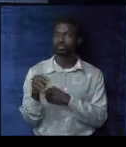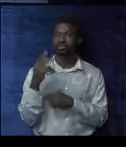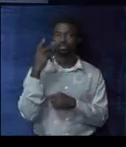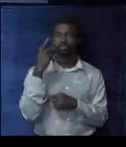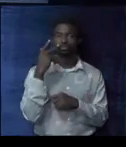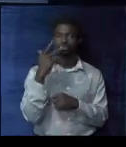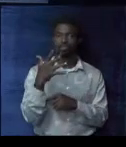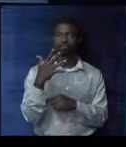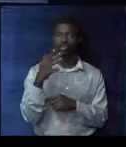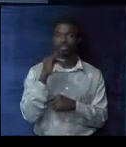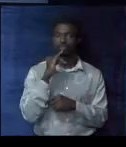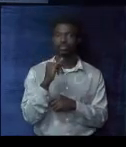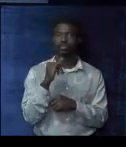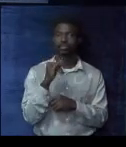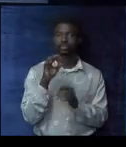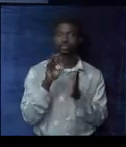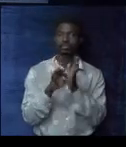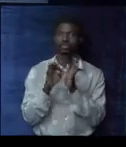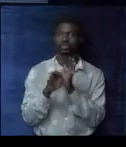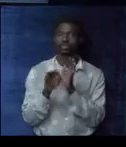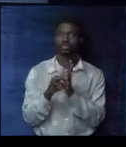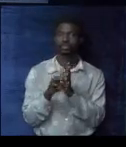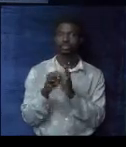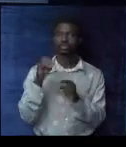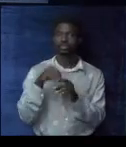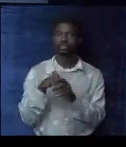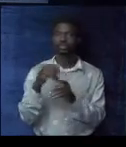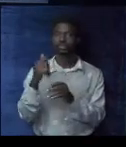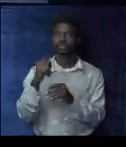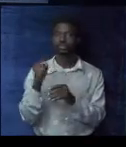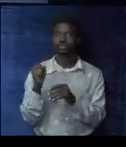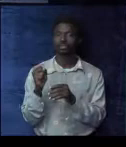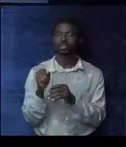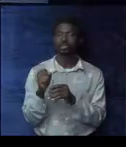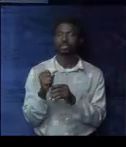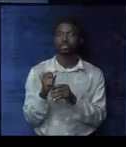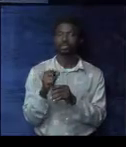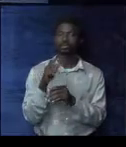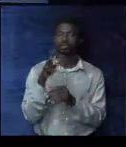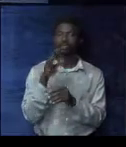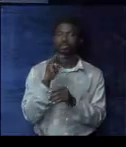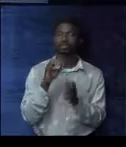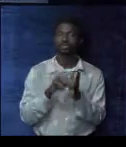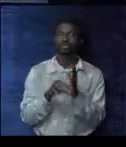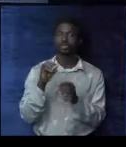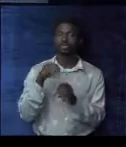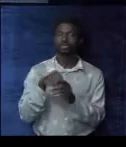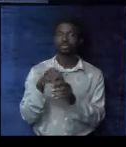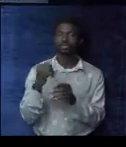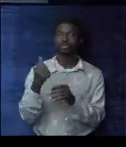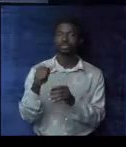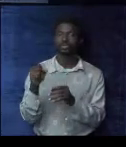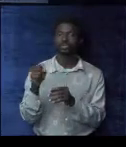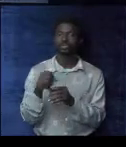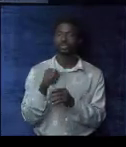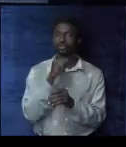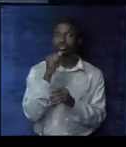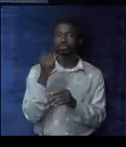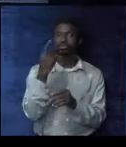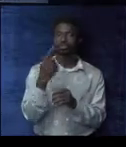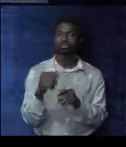represents. But 5 is counting what? It's counting strips of tens. 5 is counting in tens. It's not counting